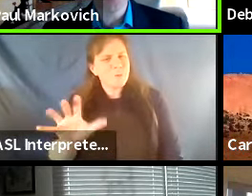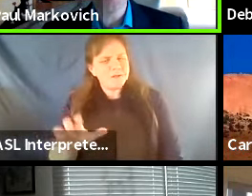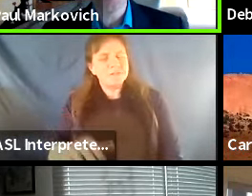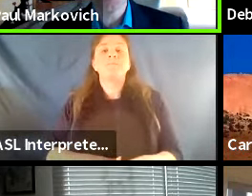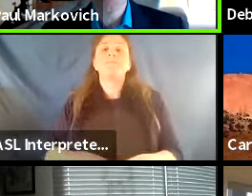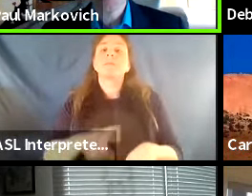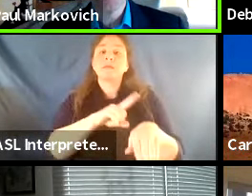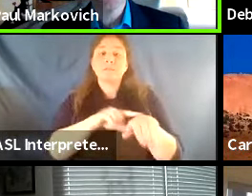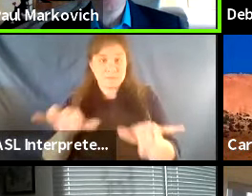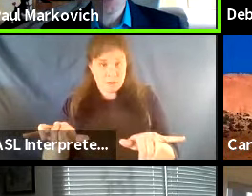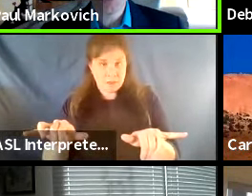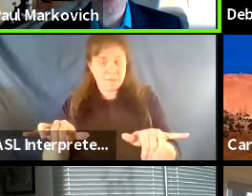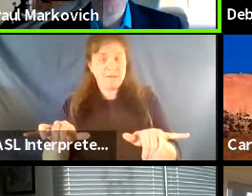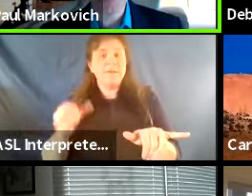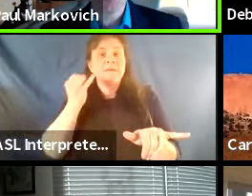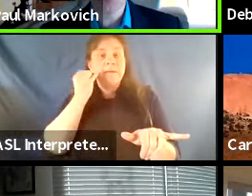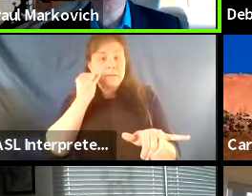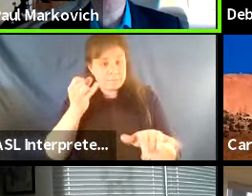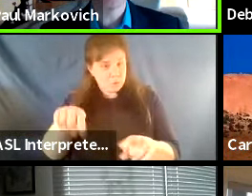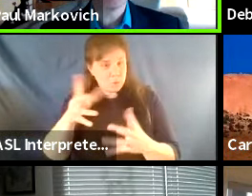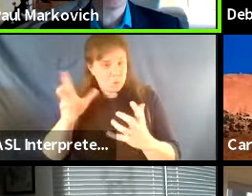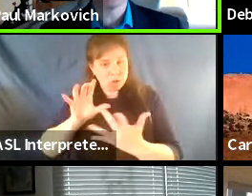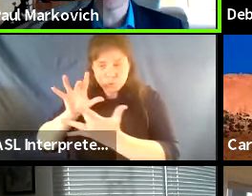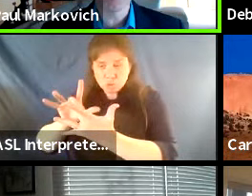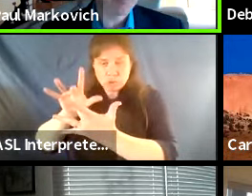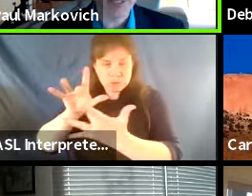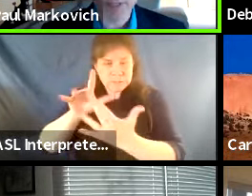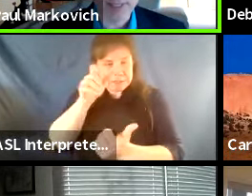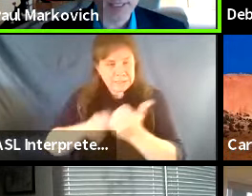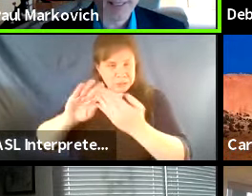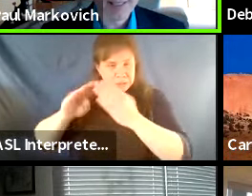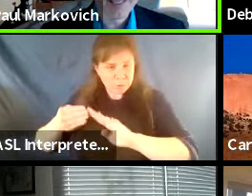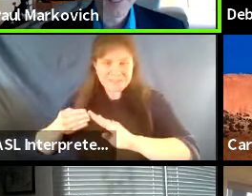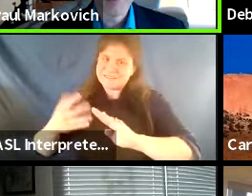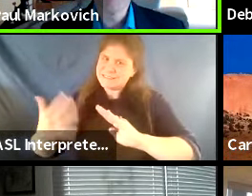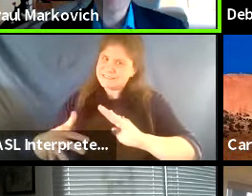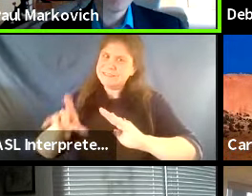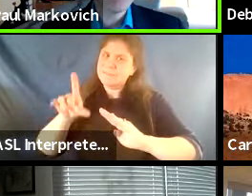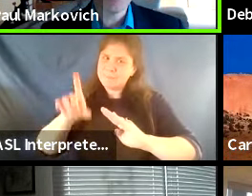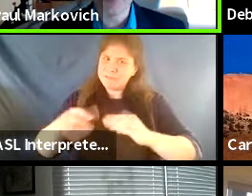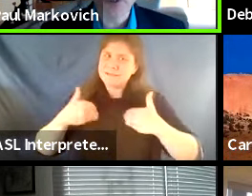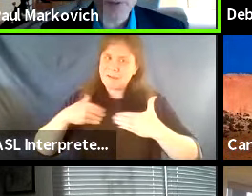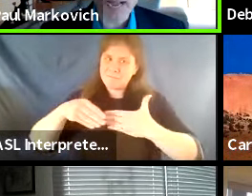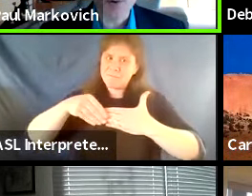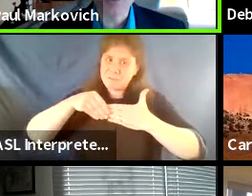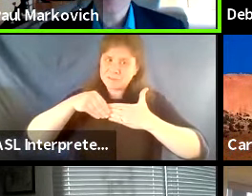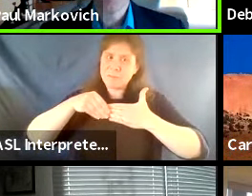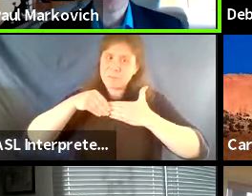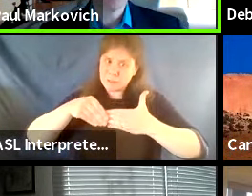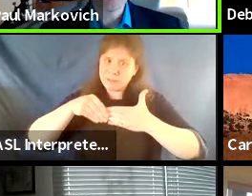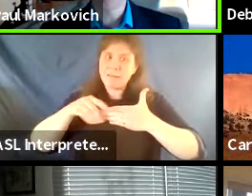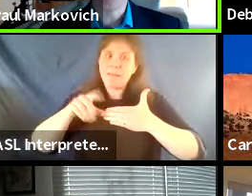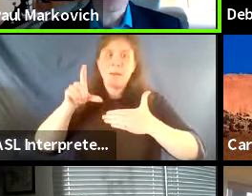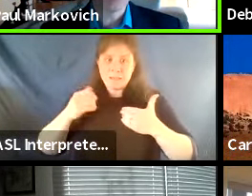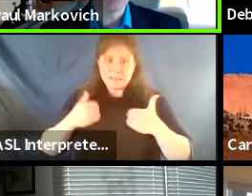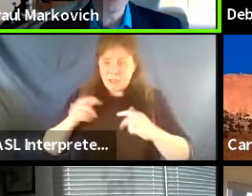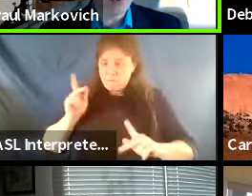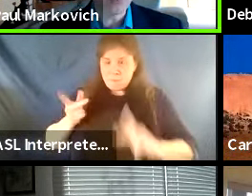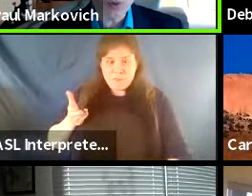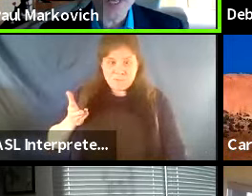you're going to reach these communities and make it work, you have to have a level of flexibility and feet on the ground and a lot